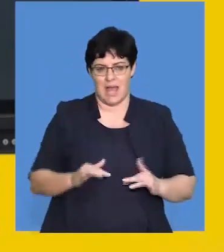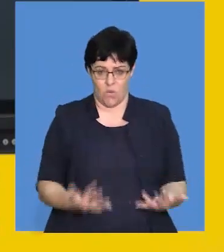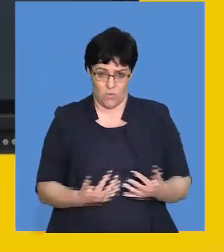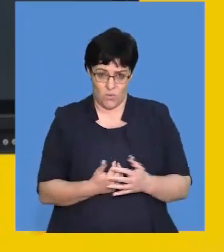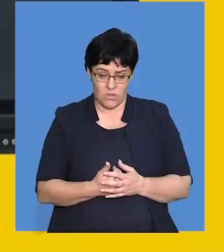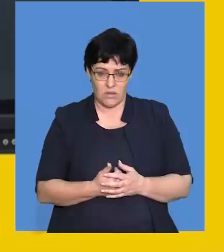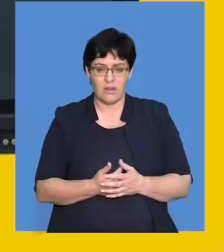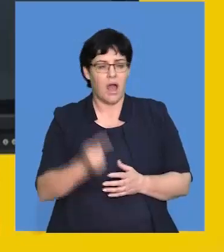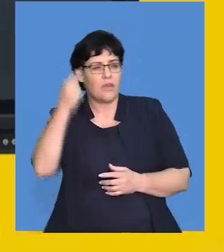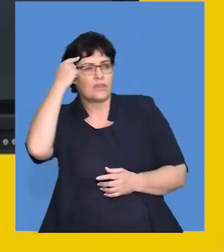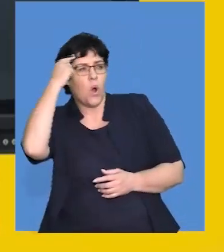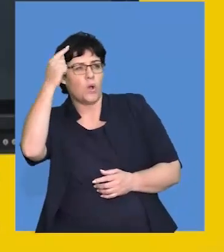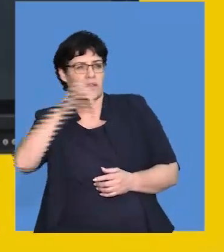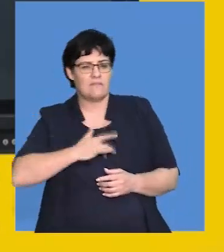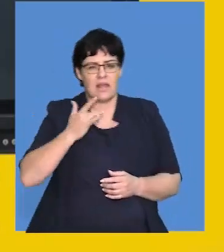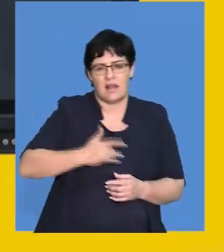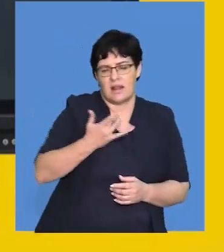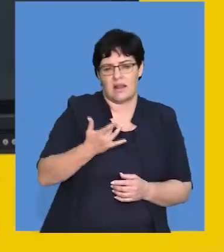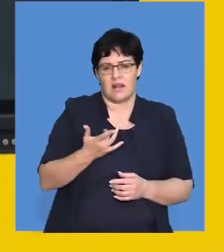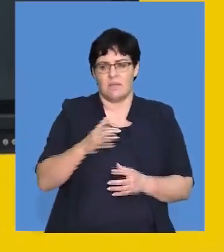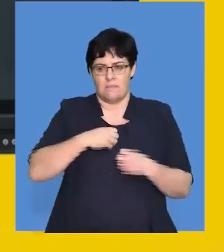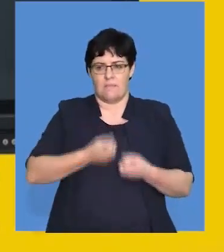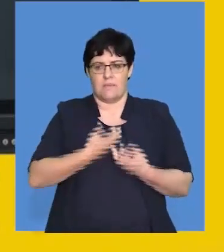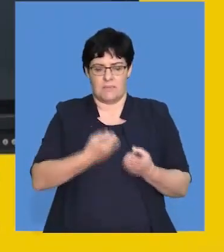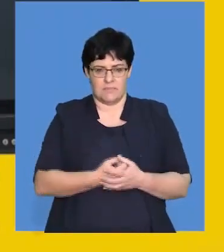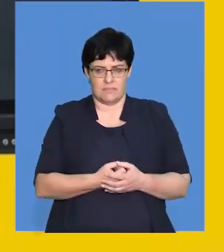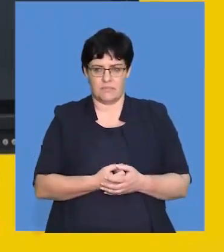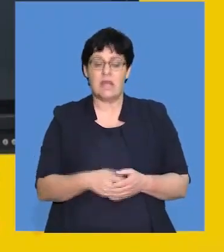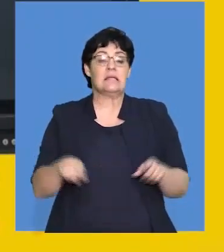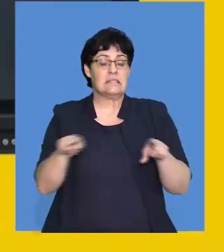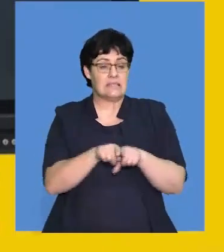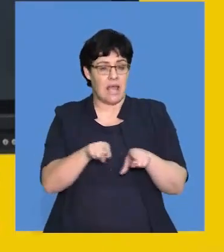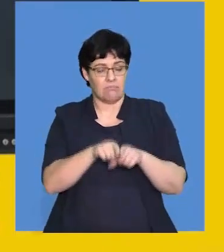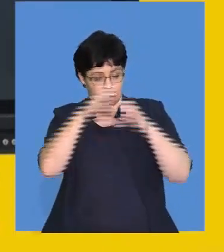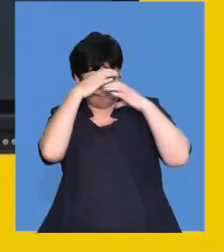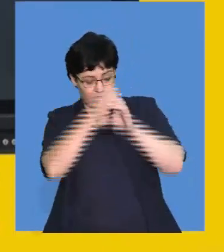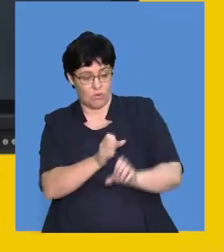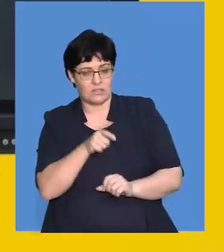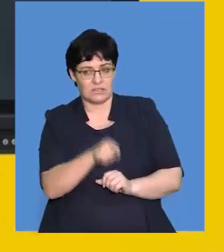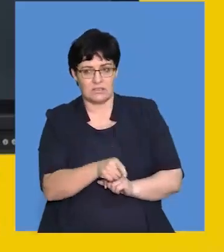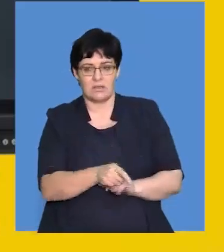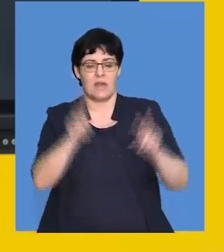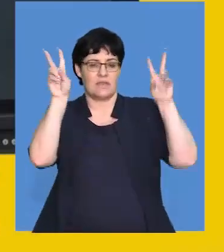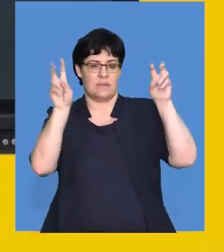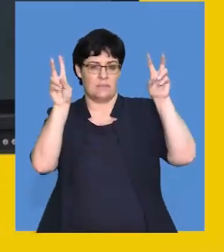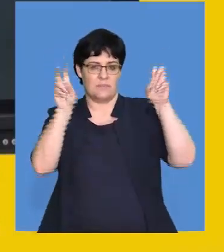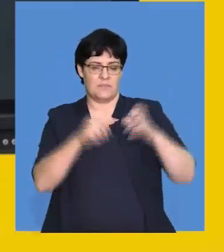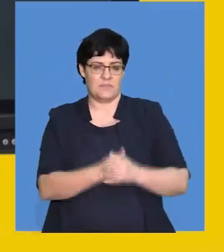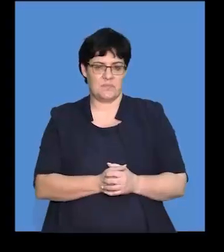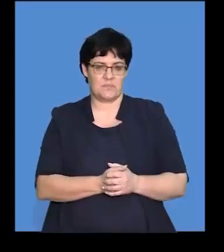the emotion, the thought, the feeling that they will have. We will also go into